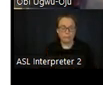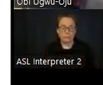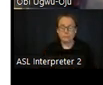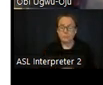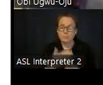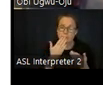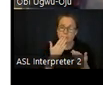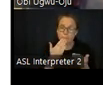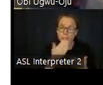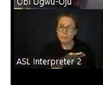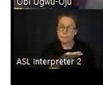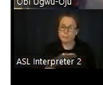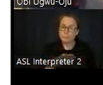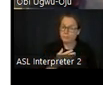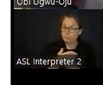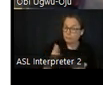Thank you, staff. Co-chairs?